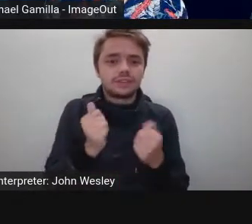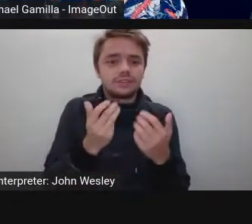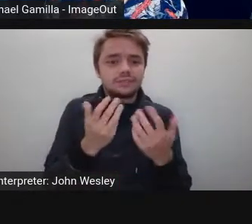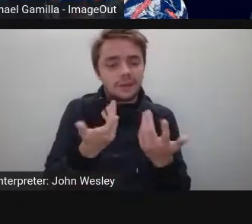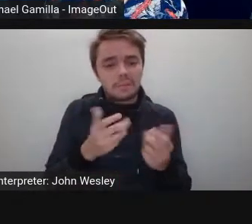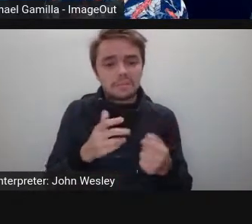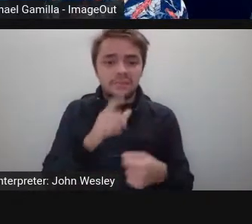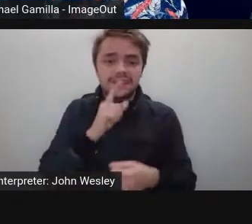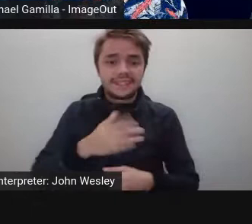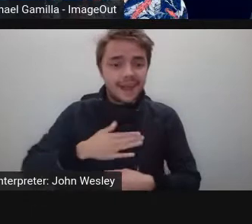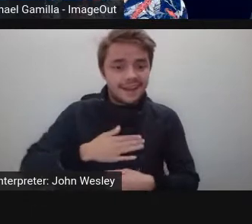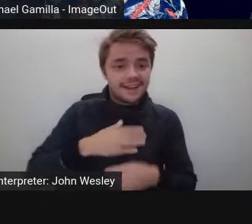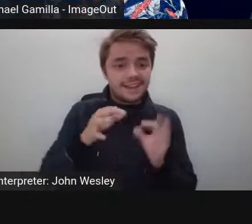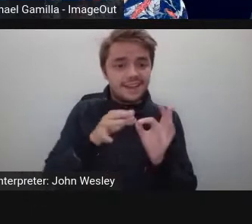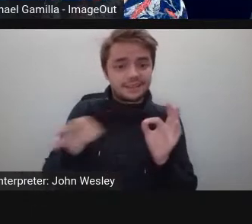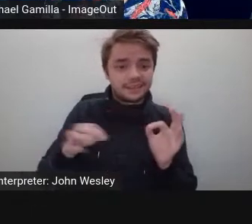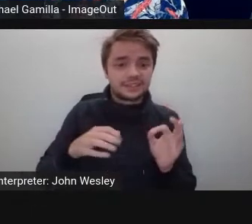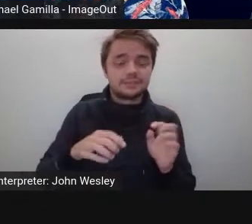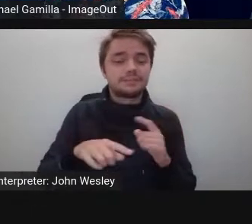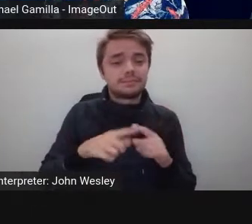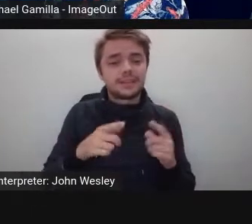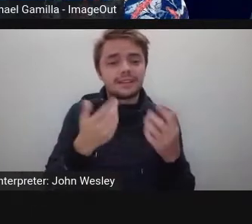language, even if you have.